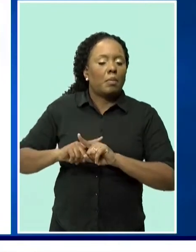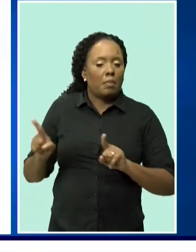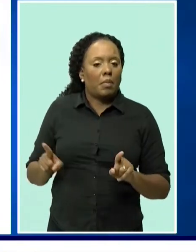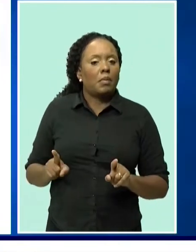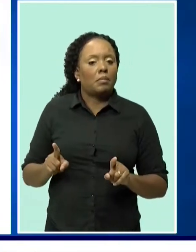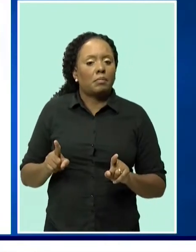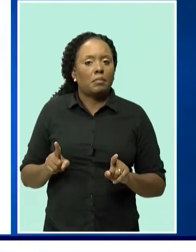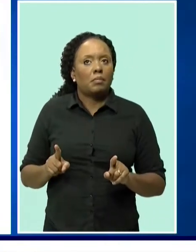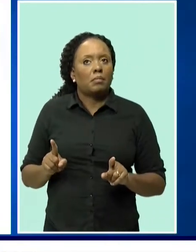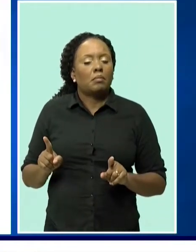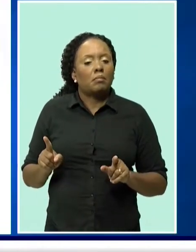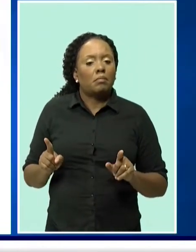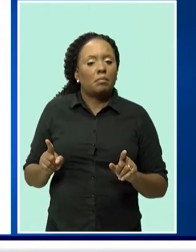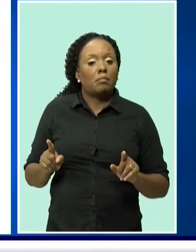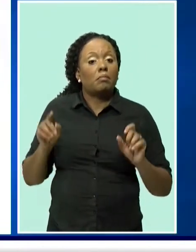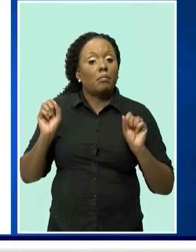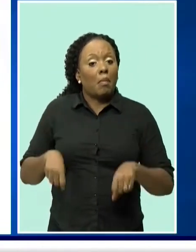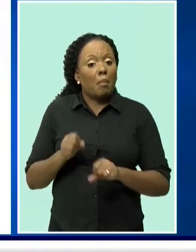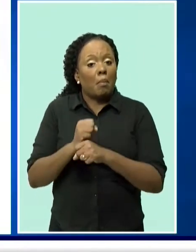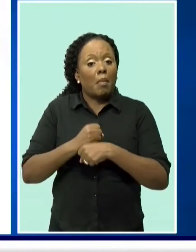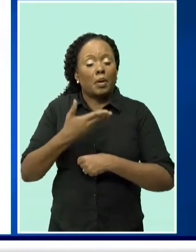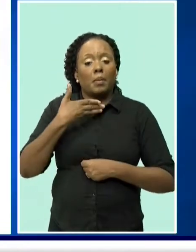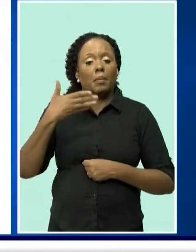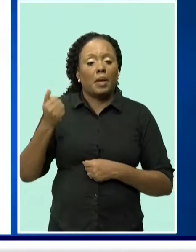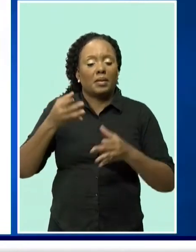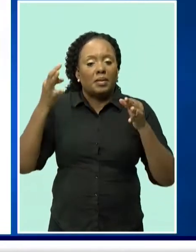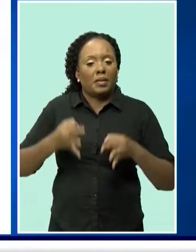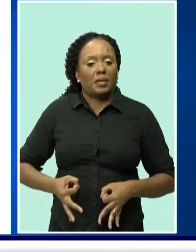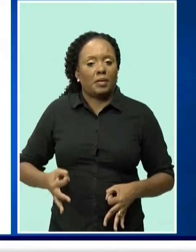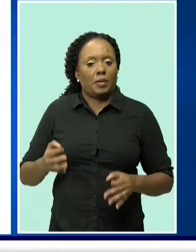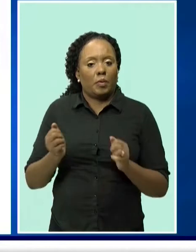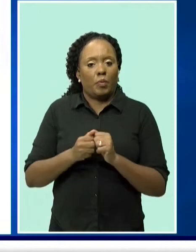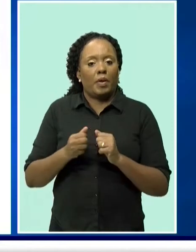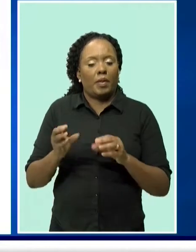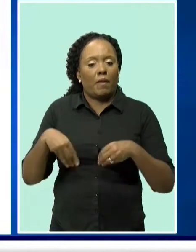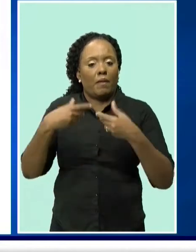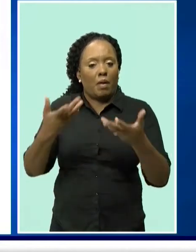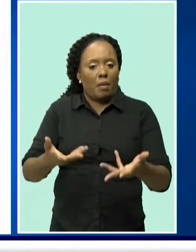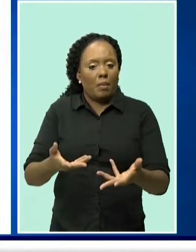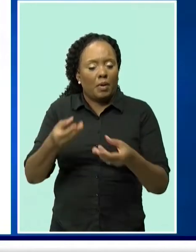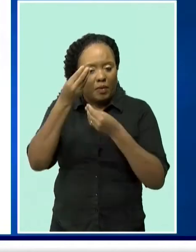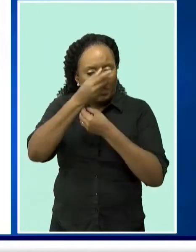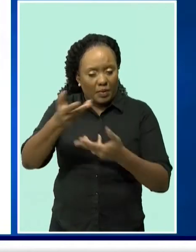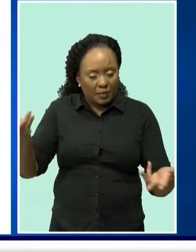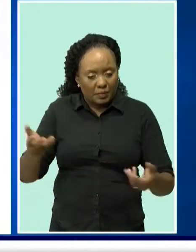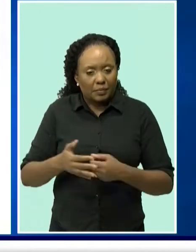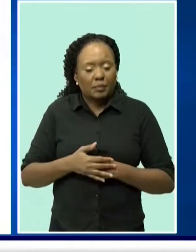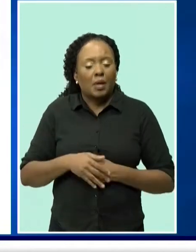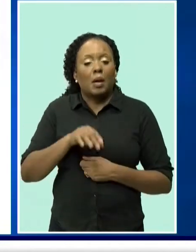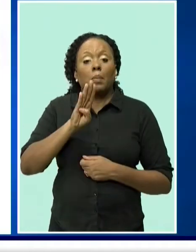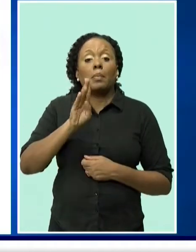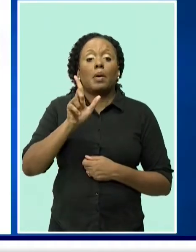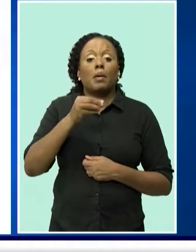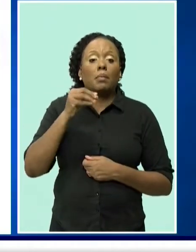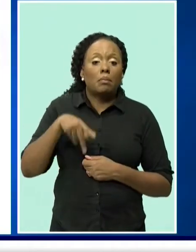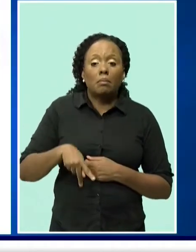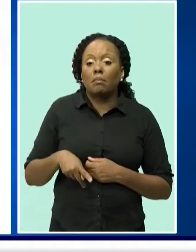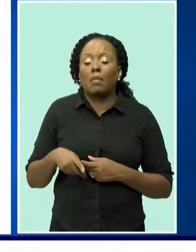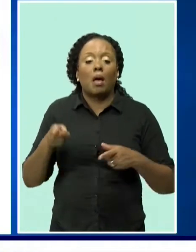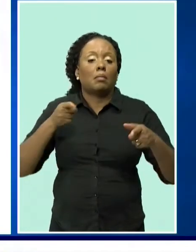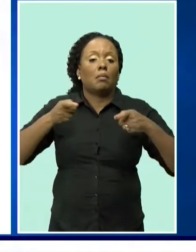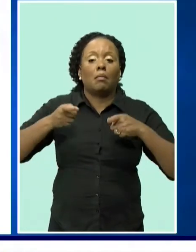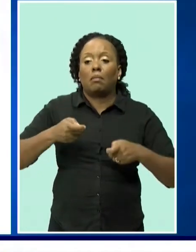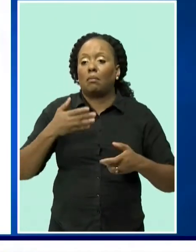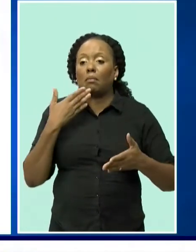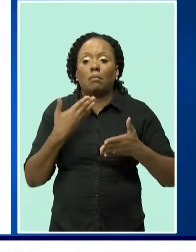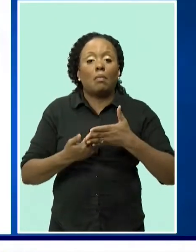best decision within the context of the available information of the time. They can attest to running an efficient and stable utility which ranks